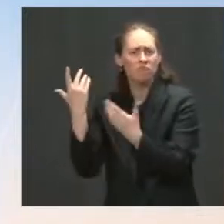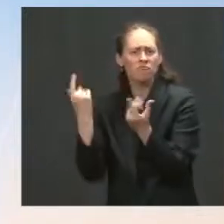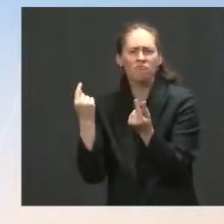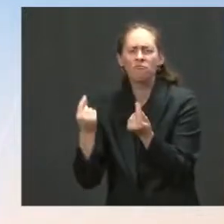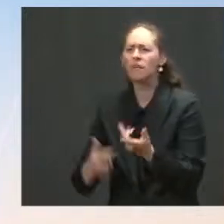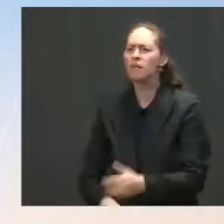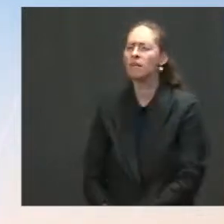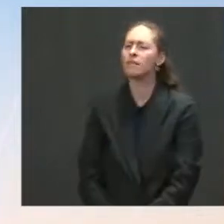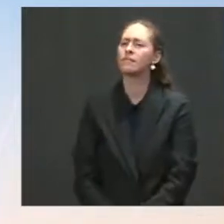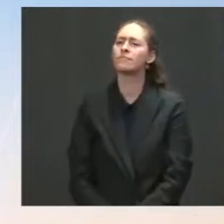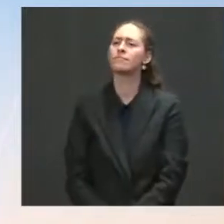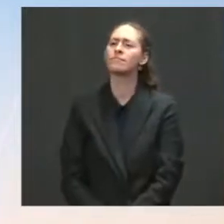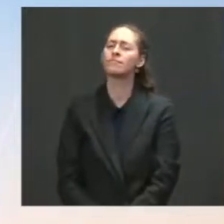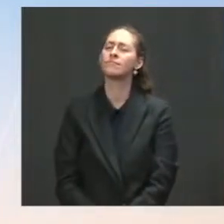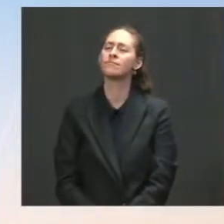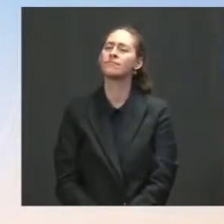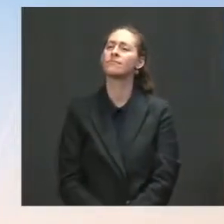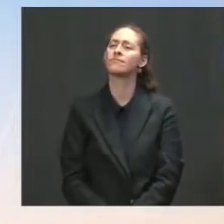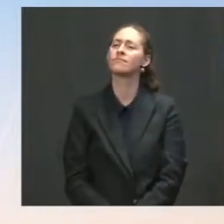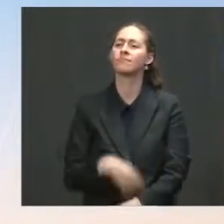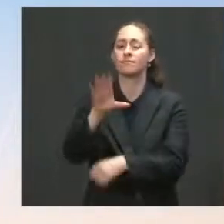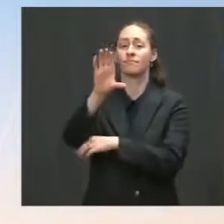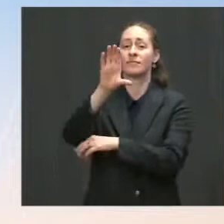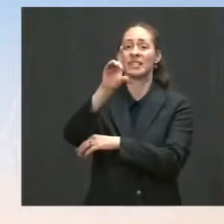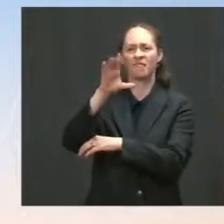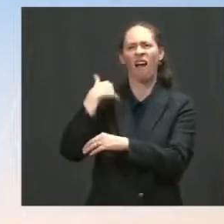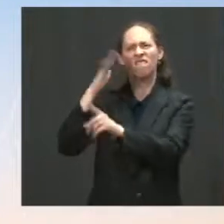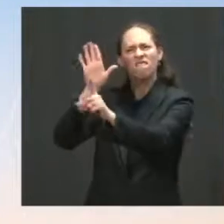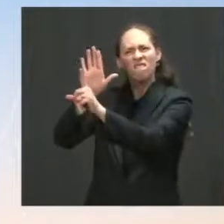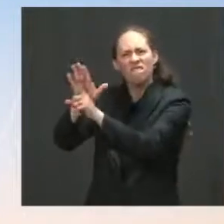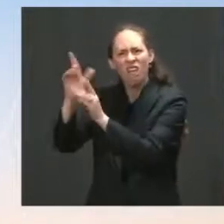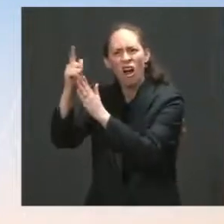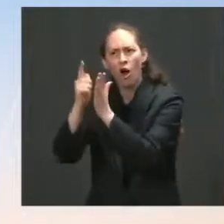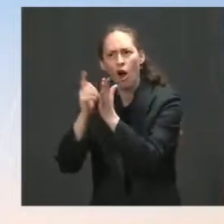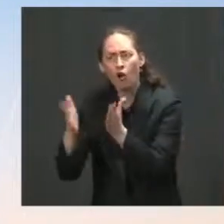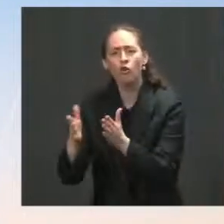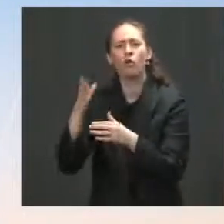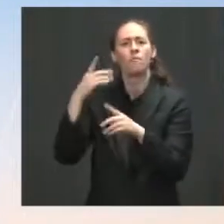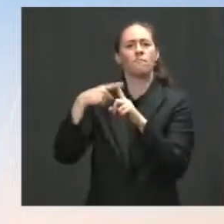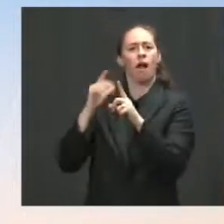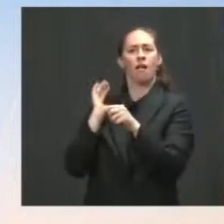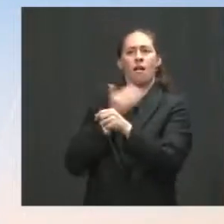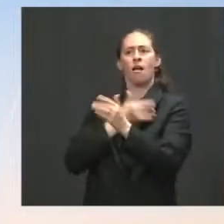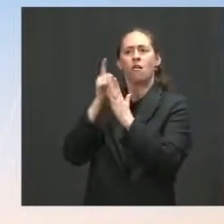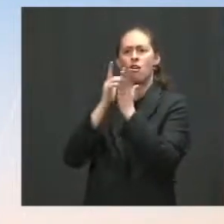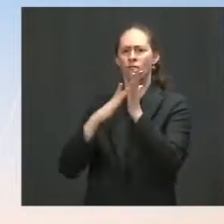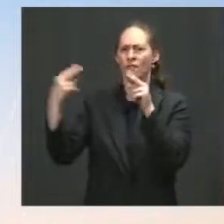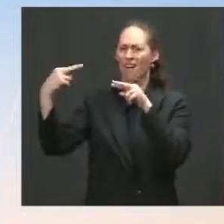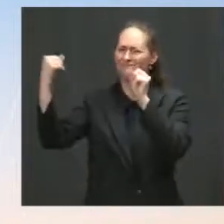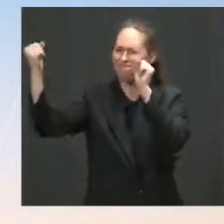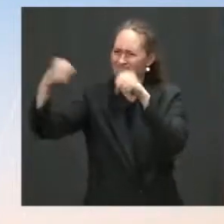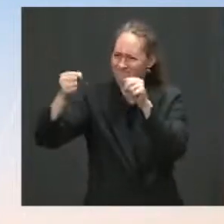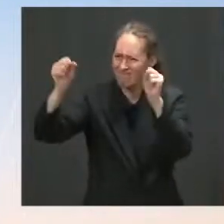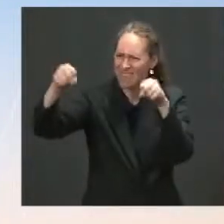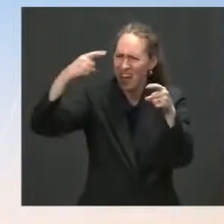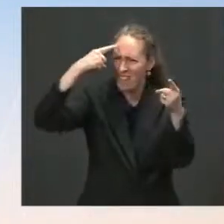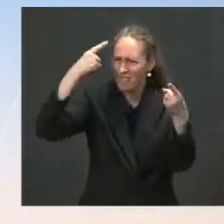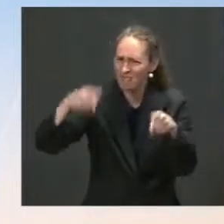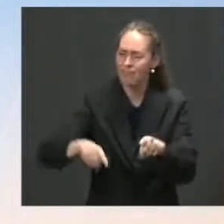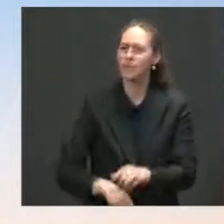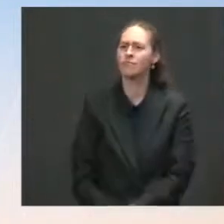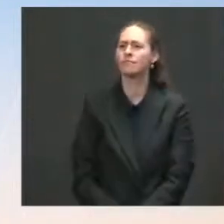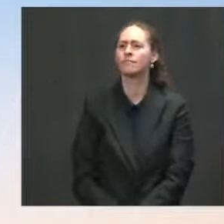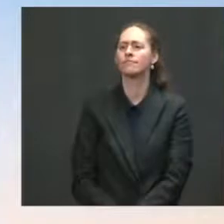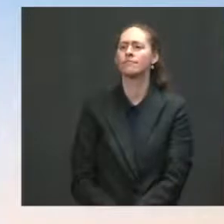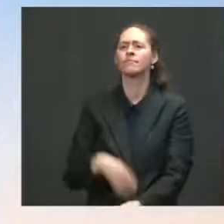as well as our counsel's office. Yes, I'm not aware of the Department of Justice's engagement, but of course that might make sense. I would have to check on that. And